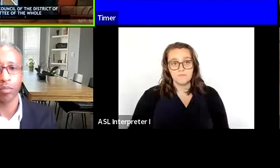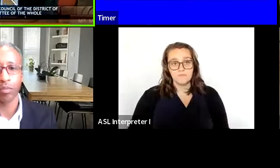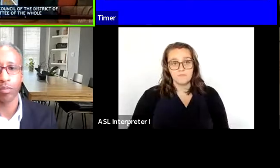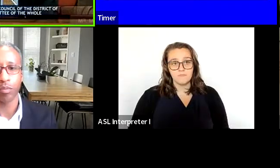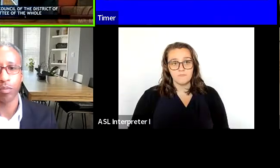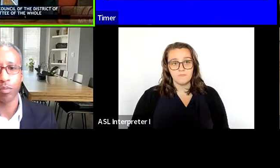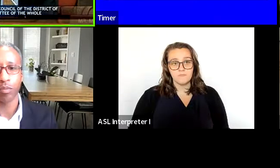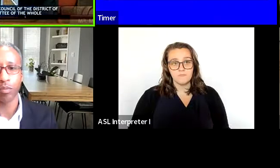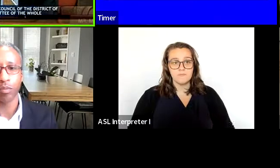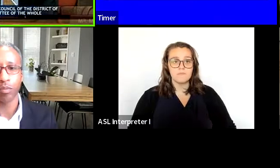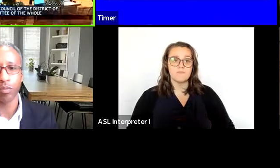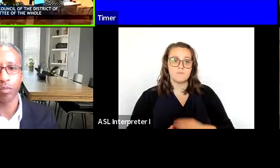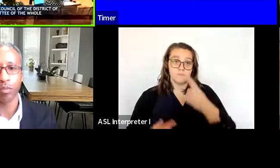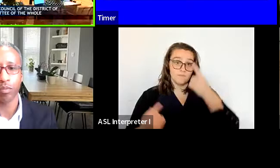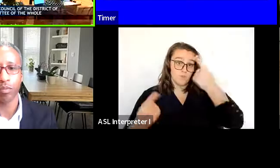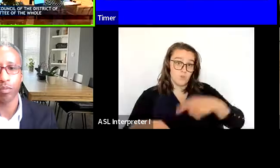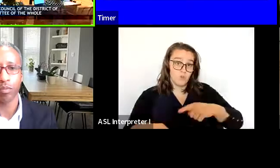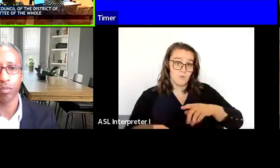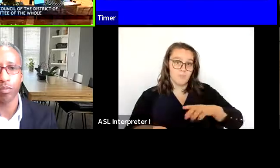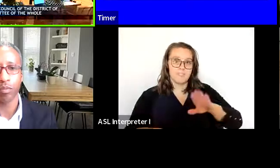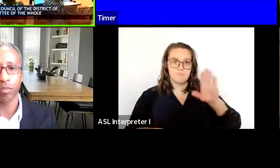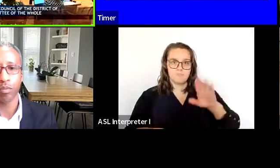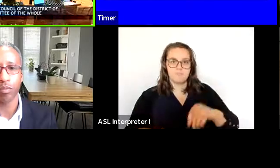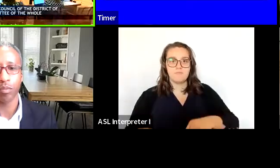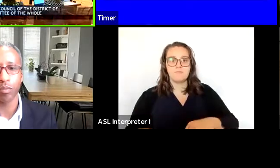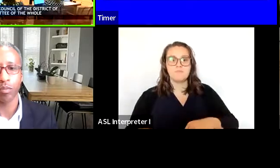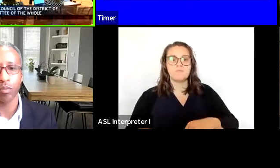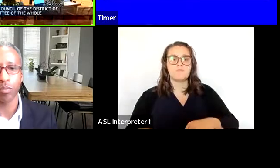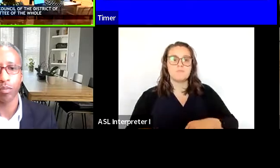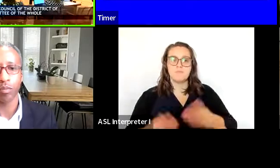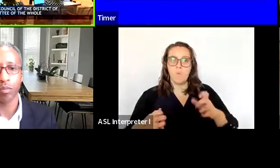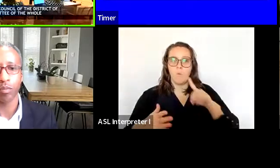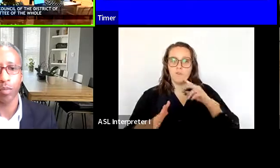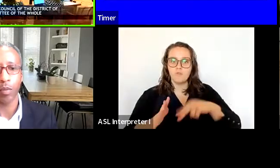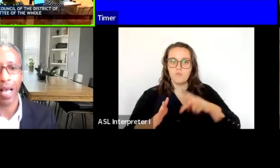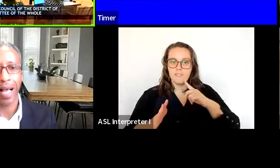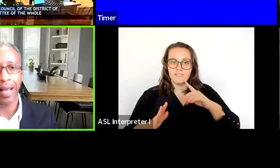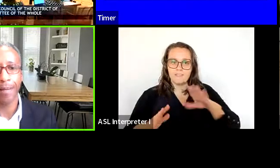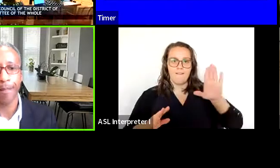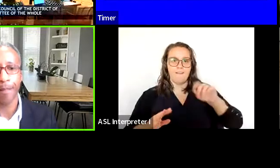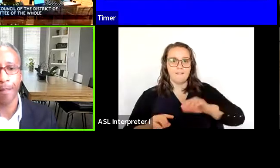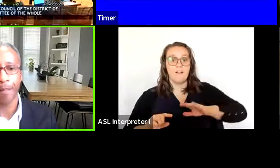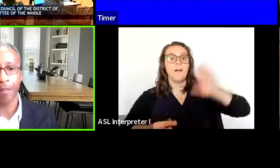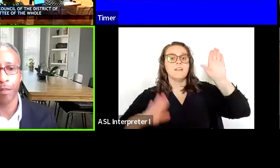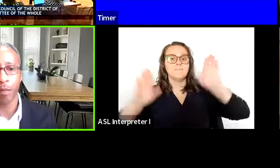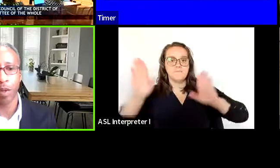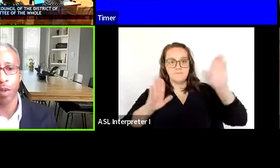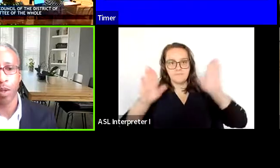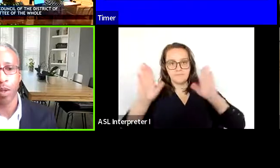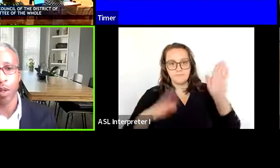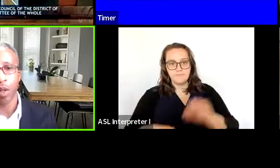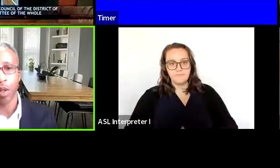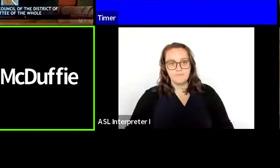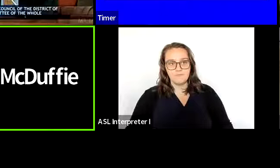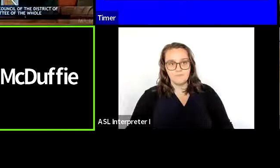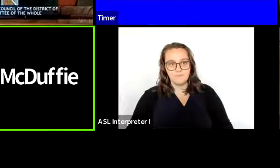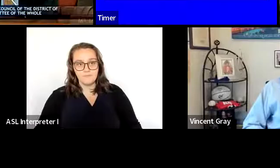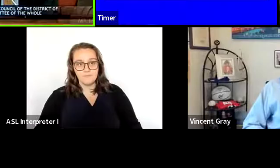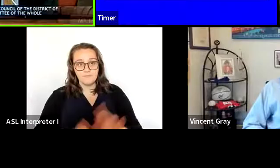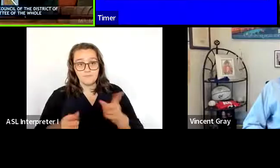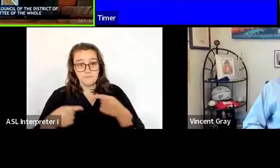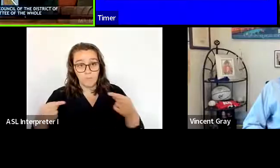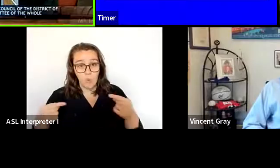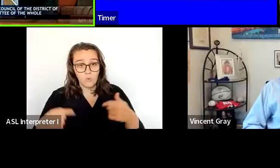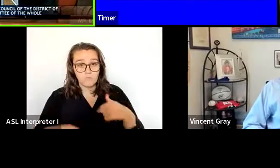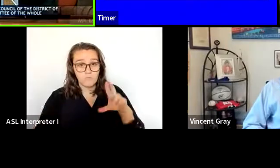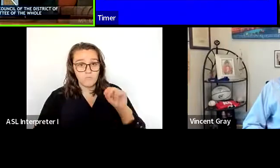By a voice vote, all those in favor of waiving the reading of the log, say aye. Aye. Aye. Aye. Are there any no